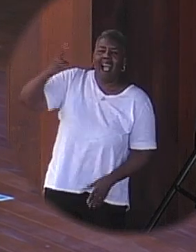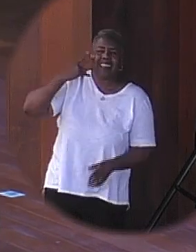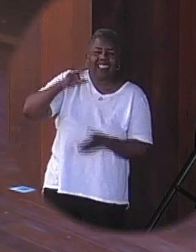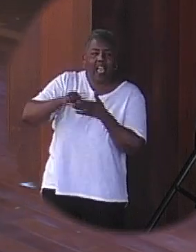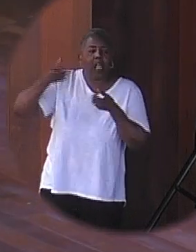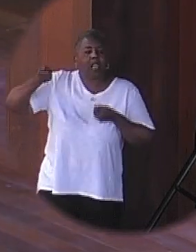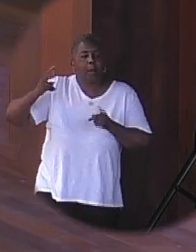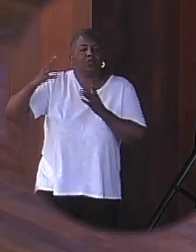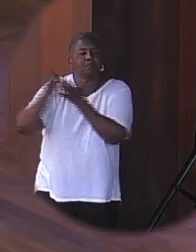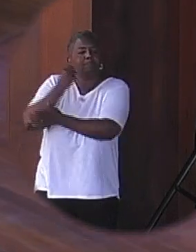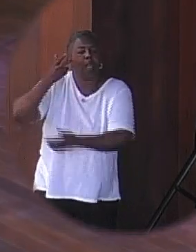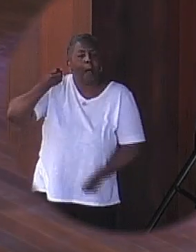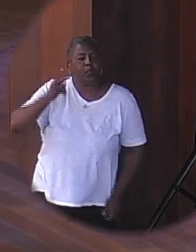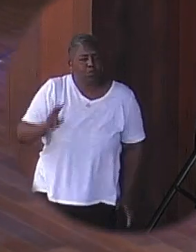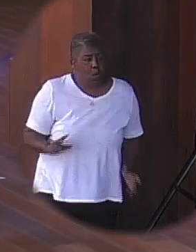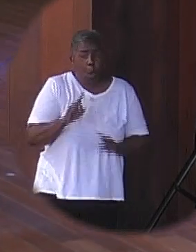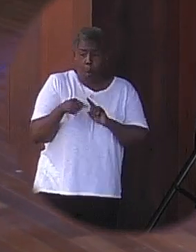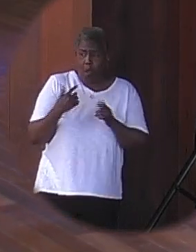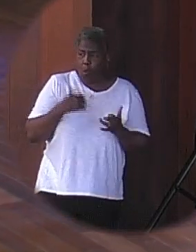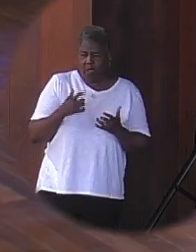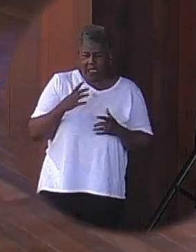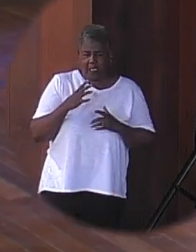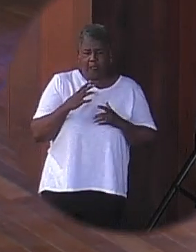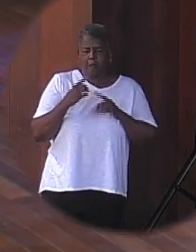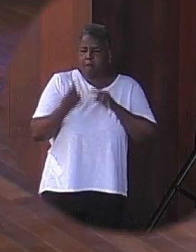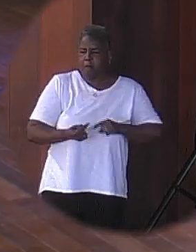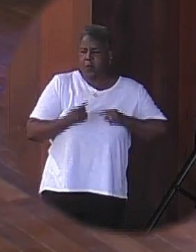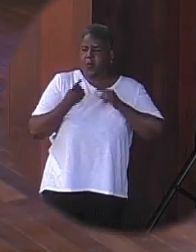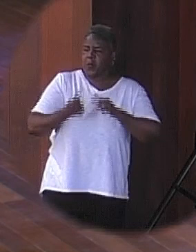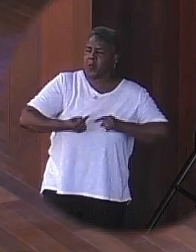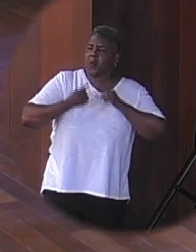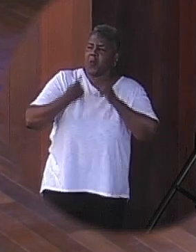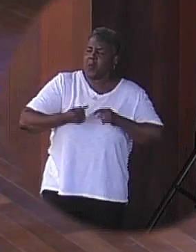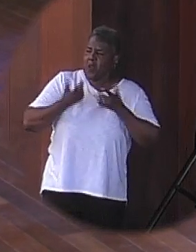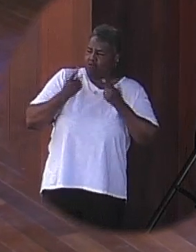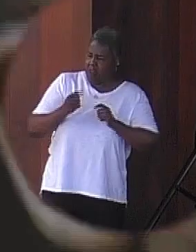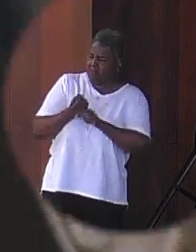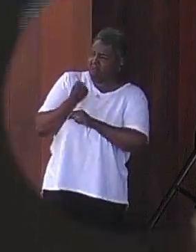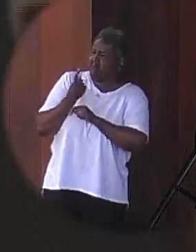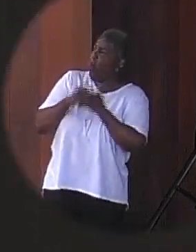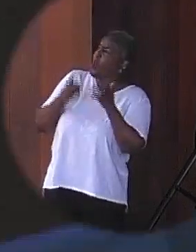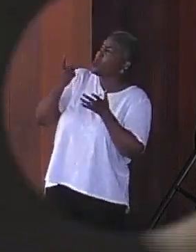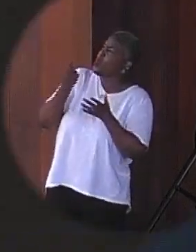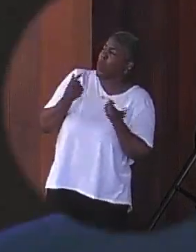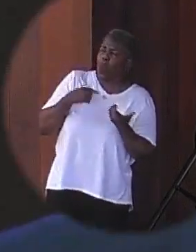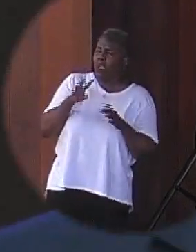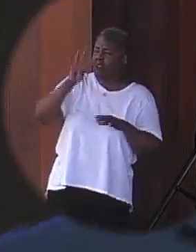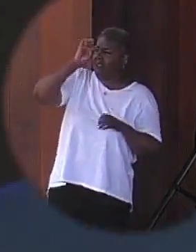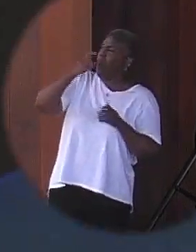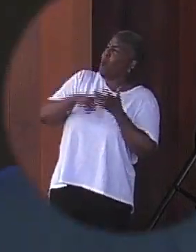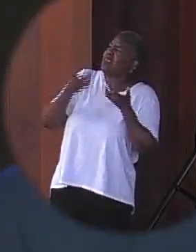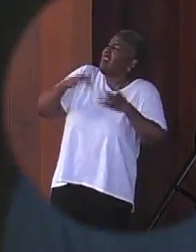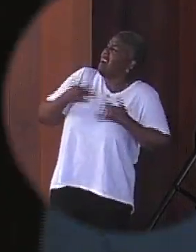an opportunity. That when we reach that place where we need to understand what God is doing and we come questioning